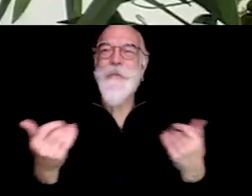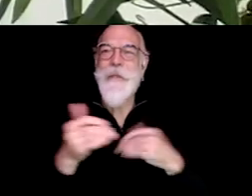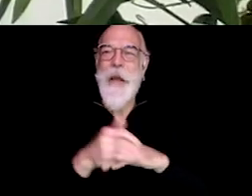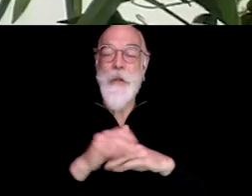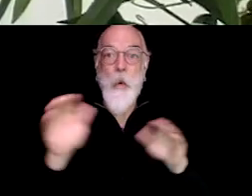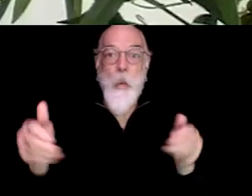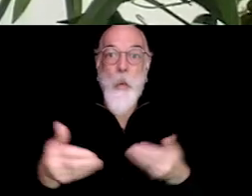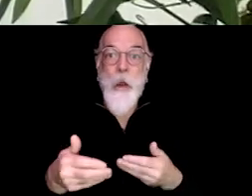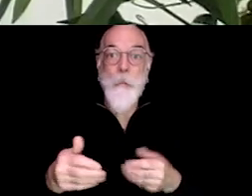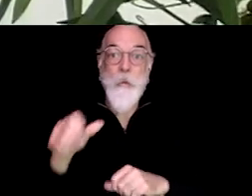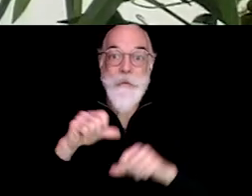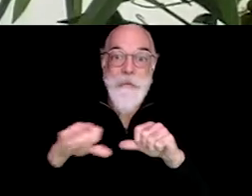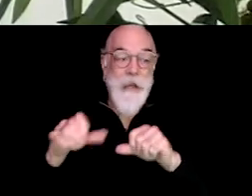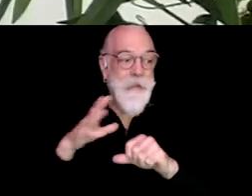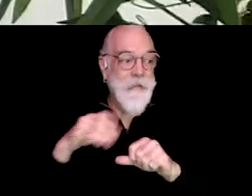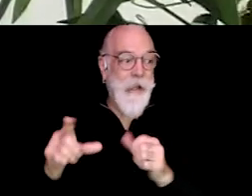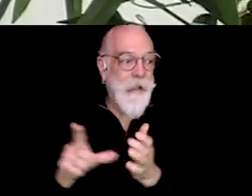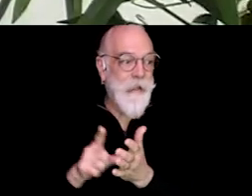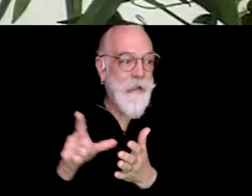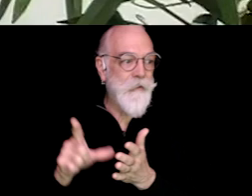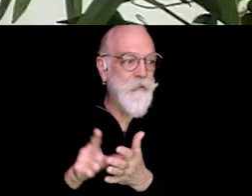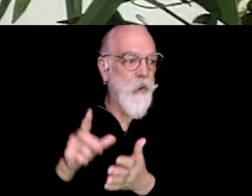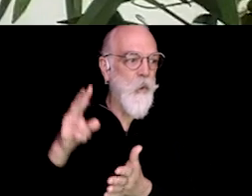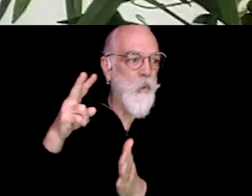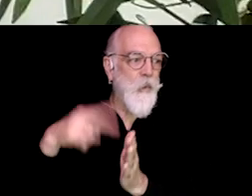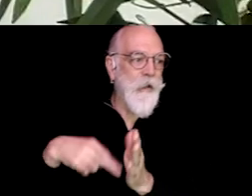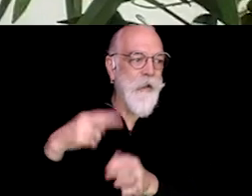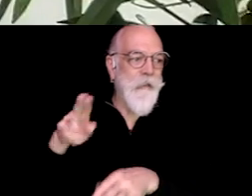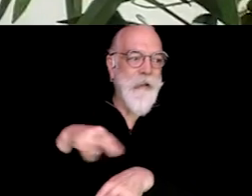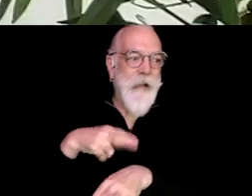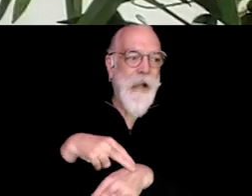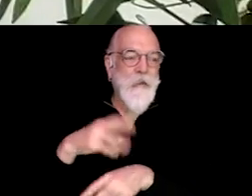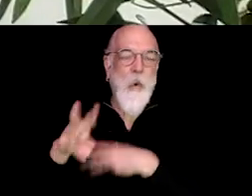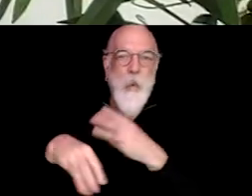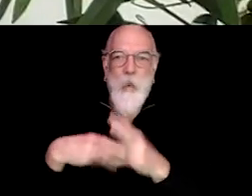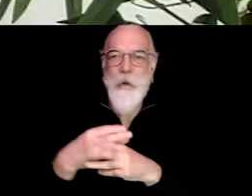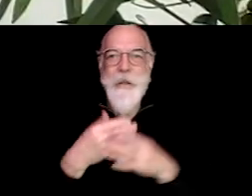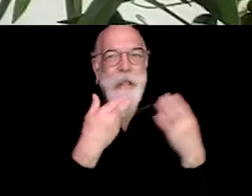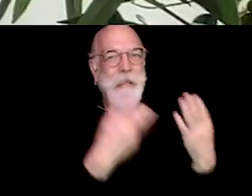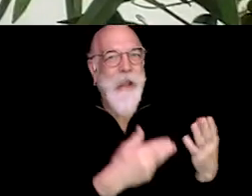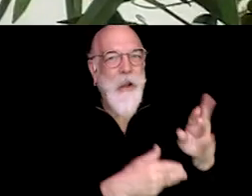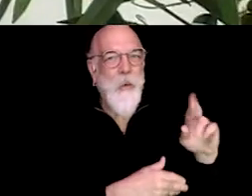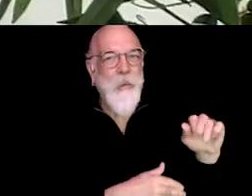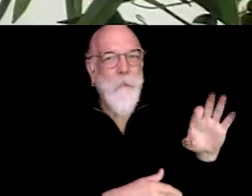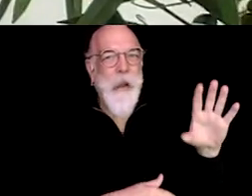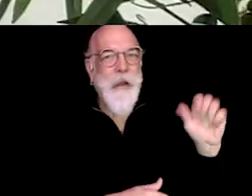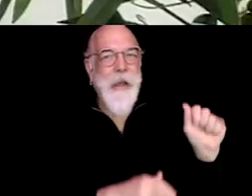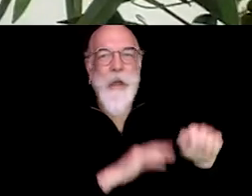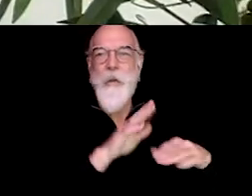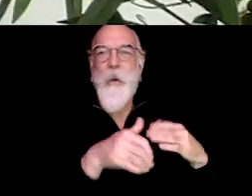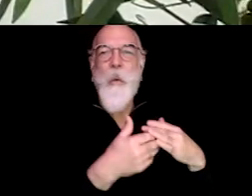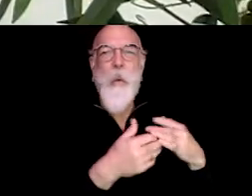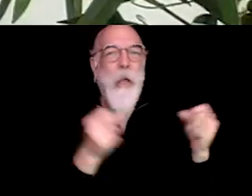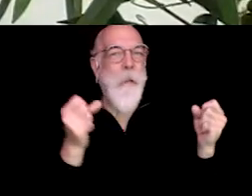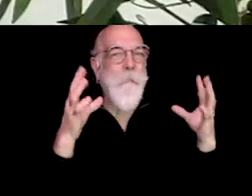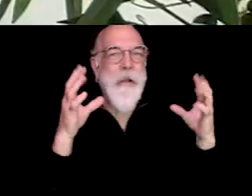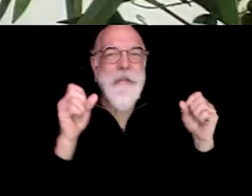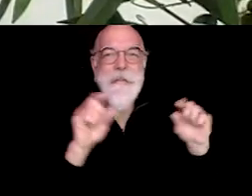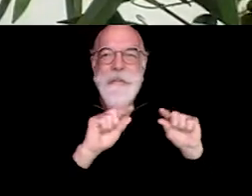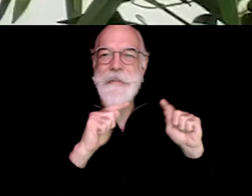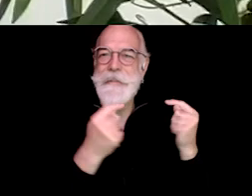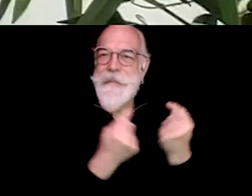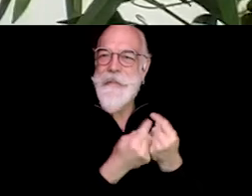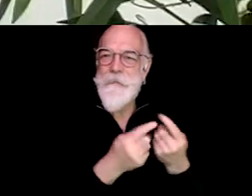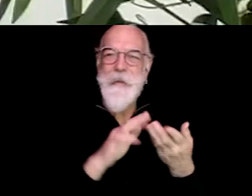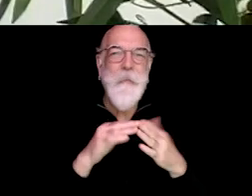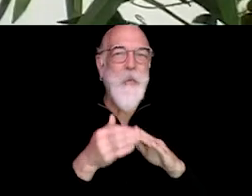Welcome to Science and Literature, Reading the Natural World. And thank you to Rebecca and the whole amazing team and community at Sal for all